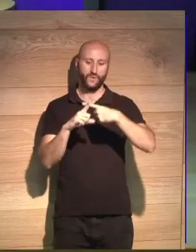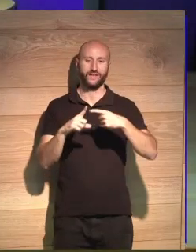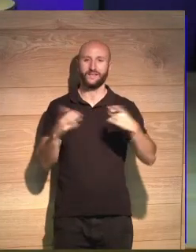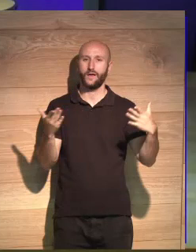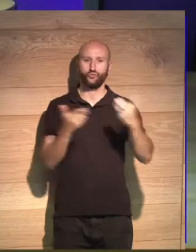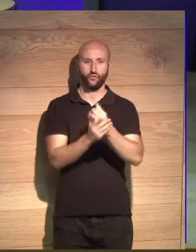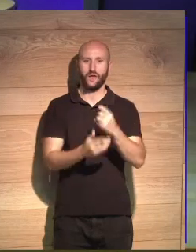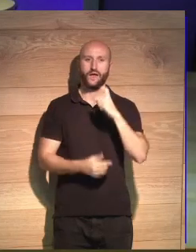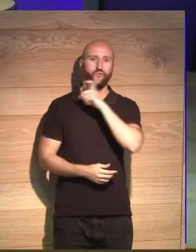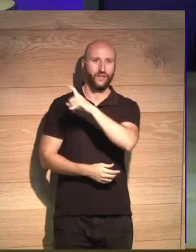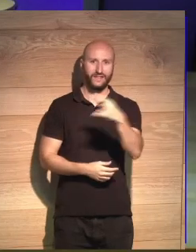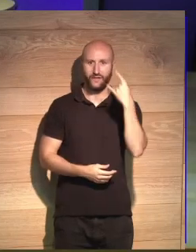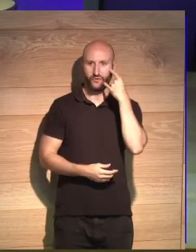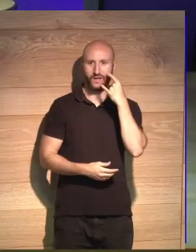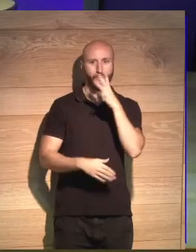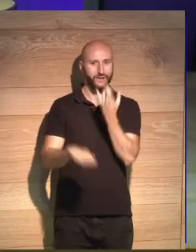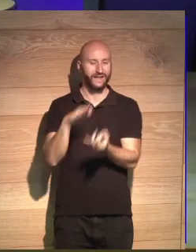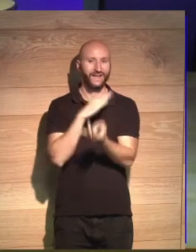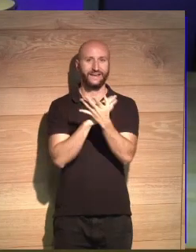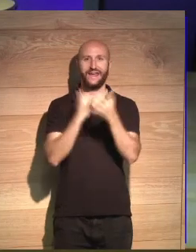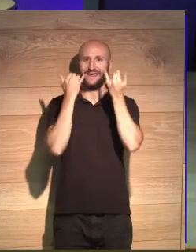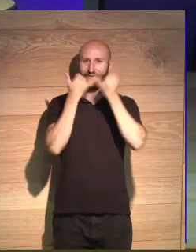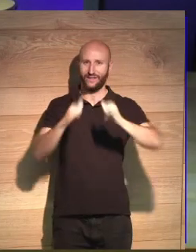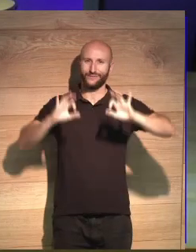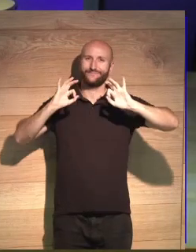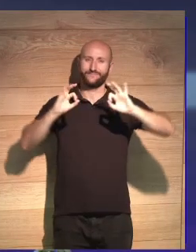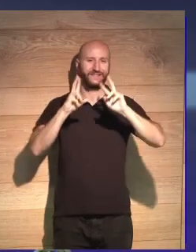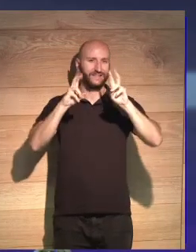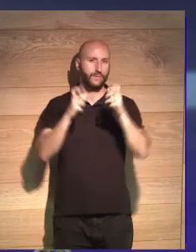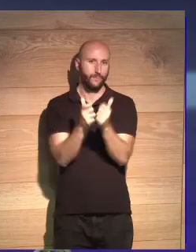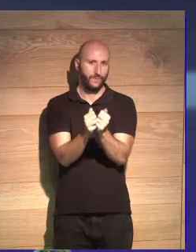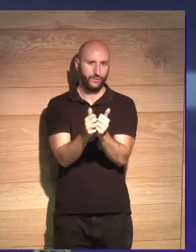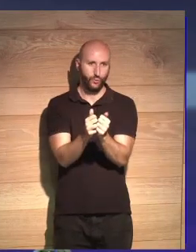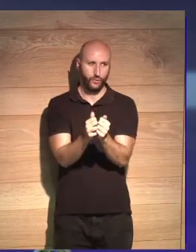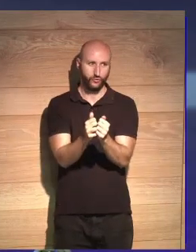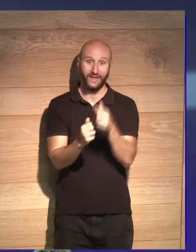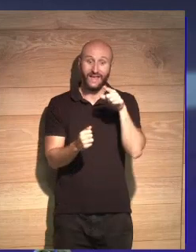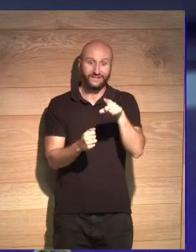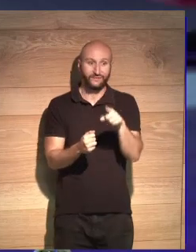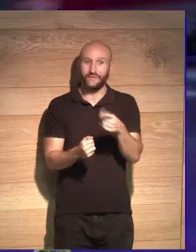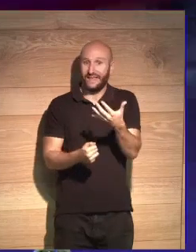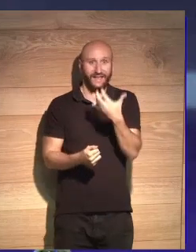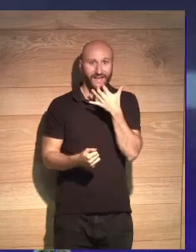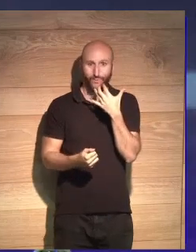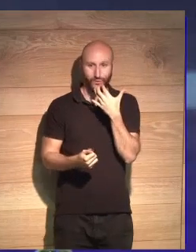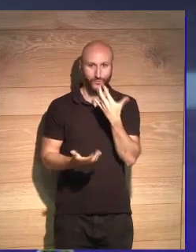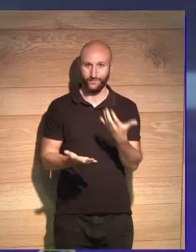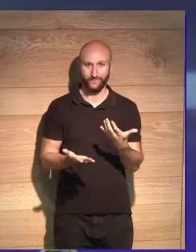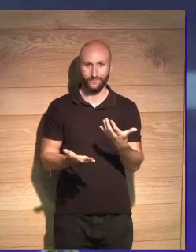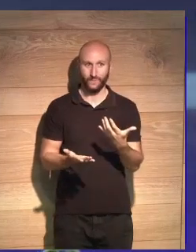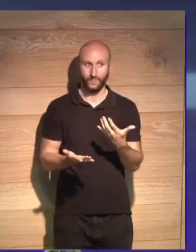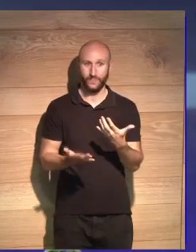thank Fundación Telefónica for organizing these event on video